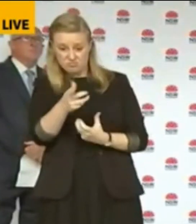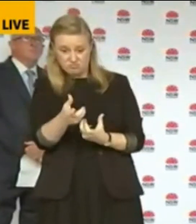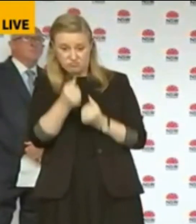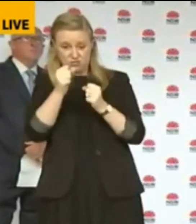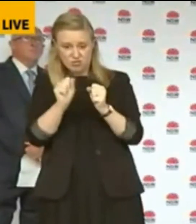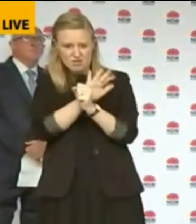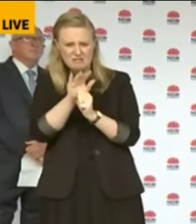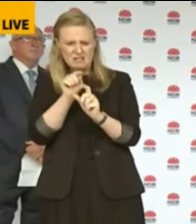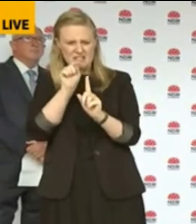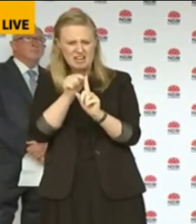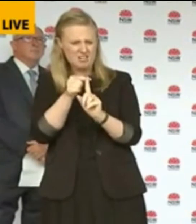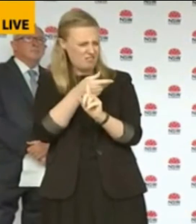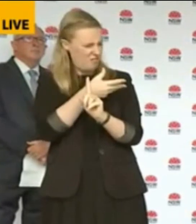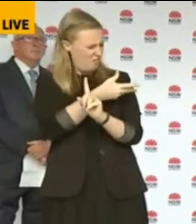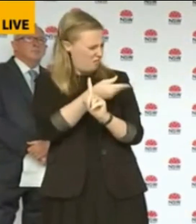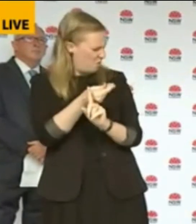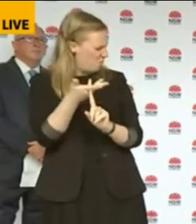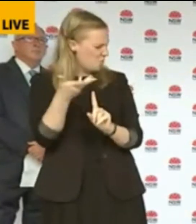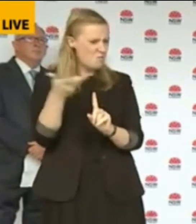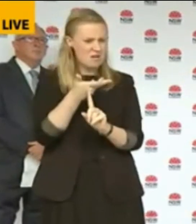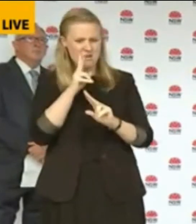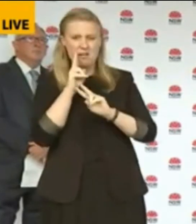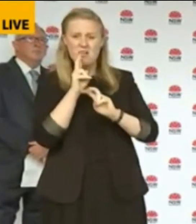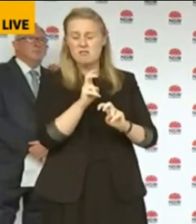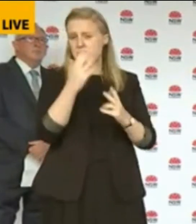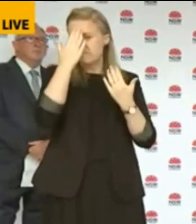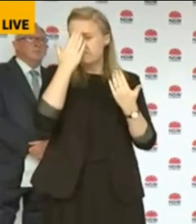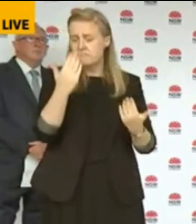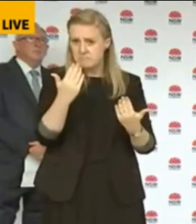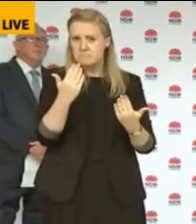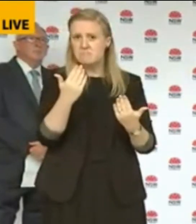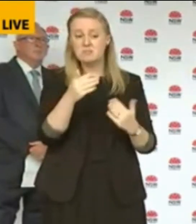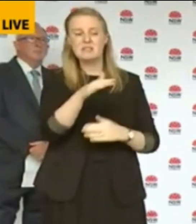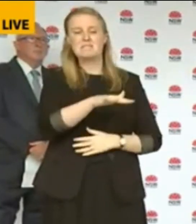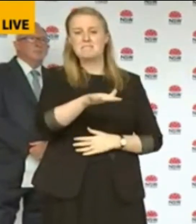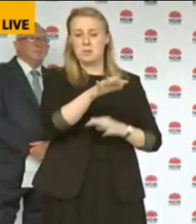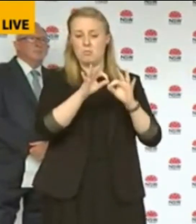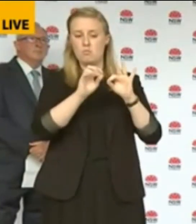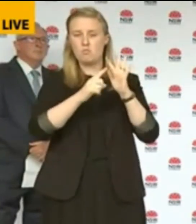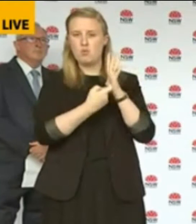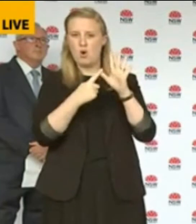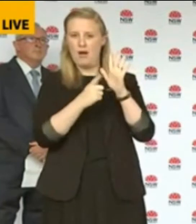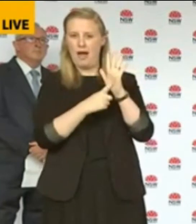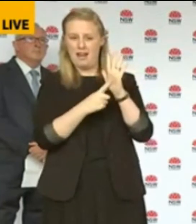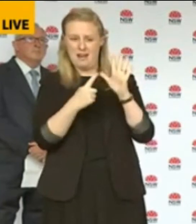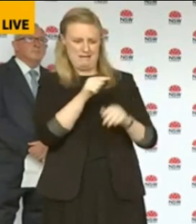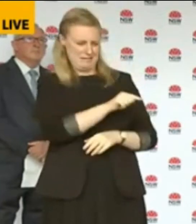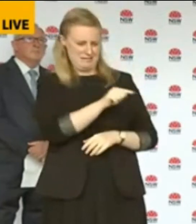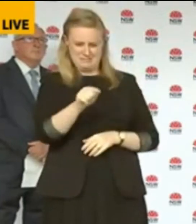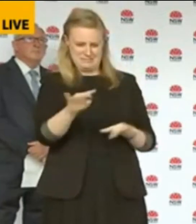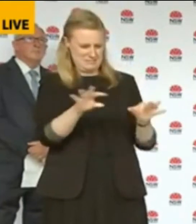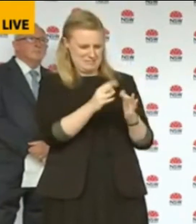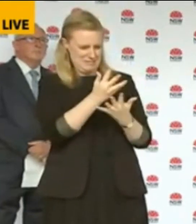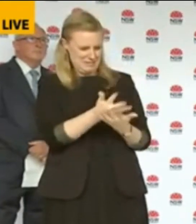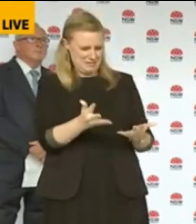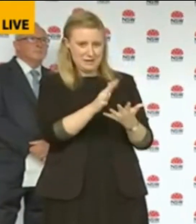the Baralla and the surrounding suburbs, including Wentworthville. We have established 2 additional testing clinics in